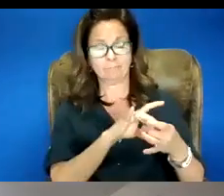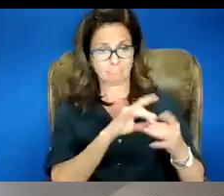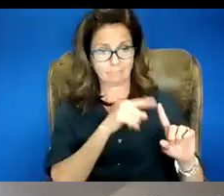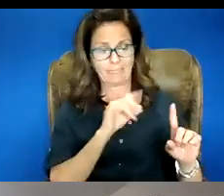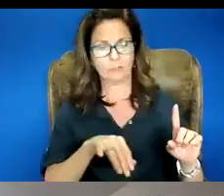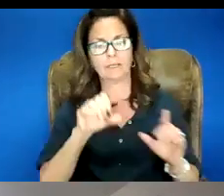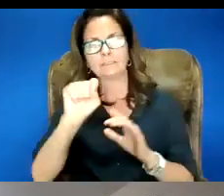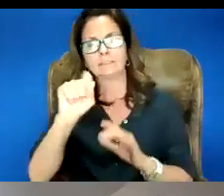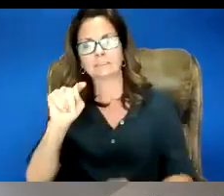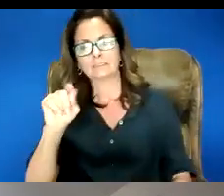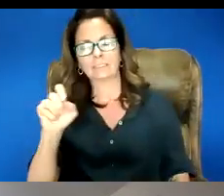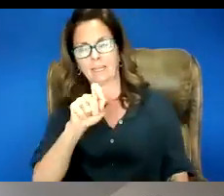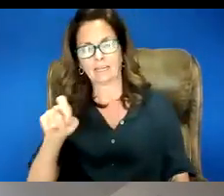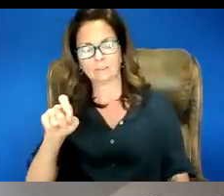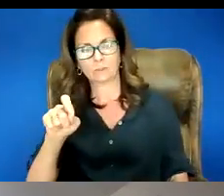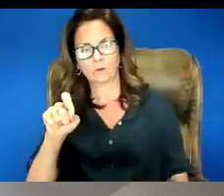state_wellness at